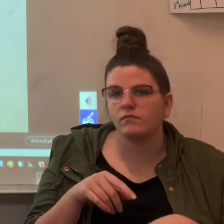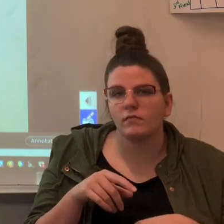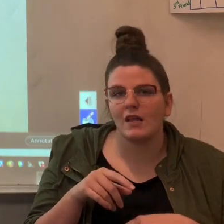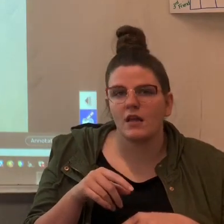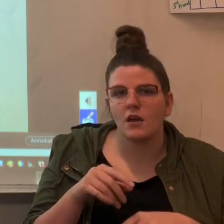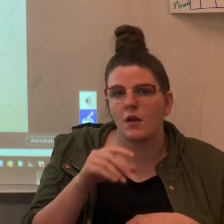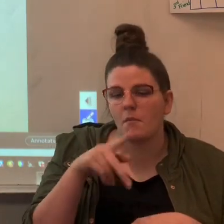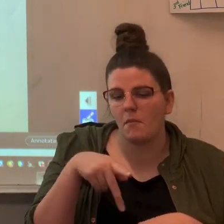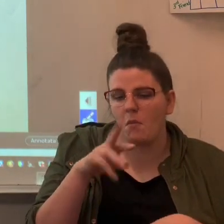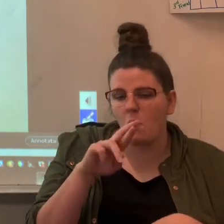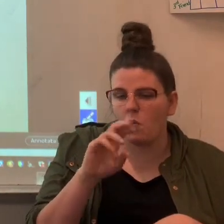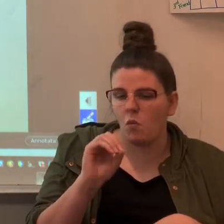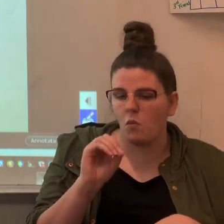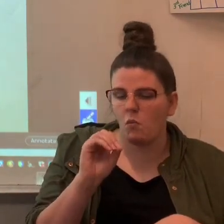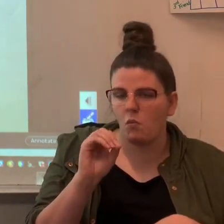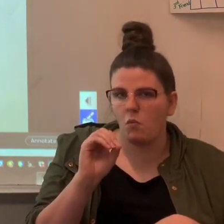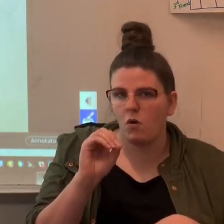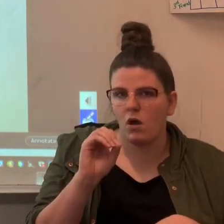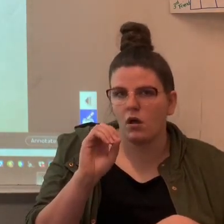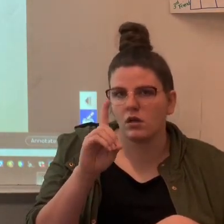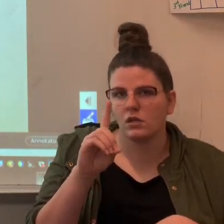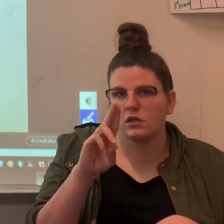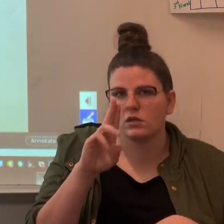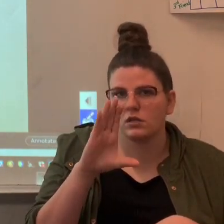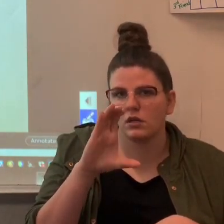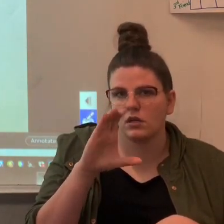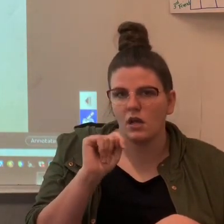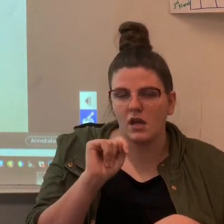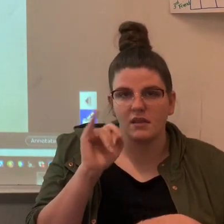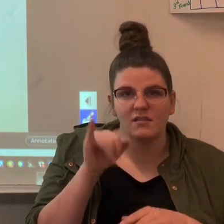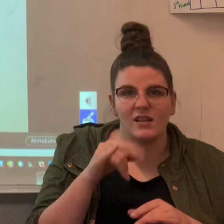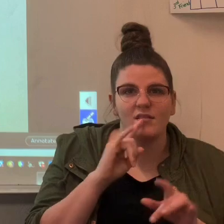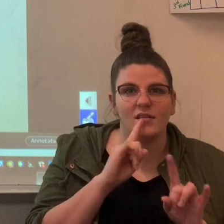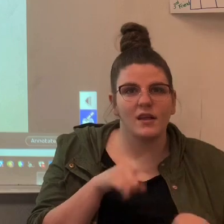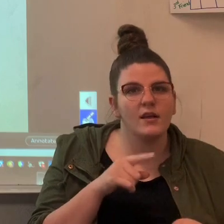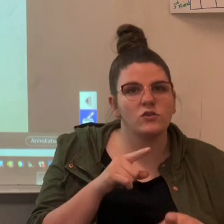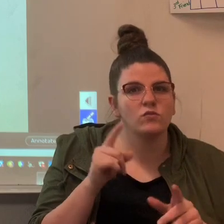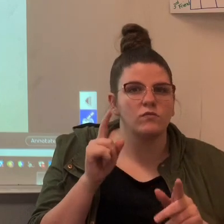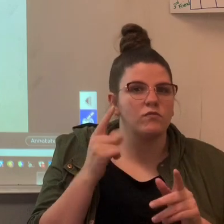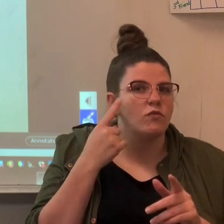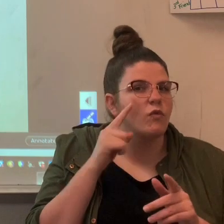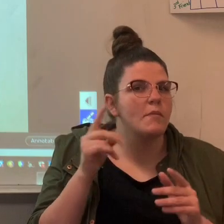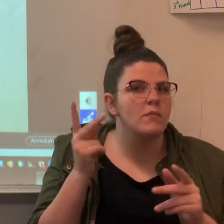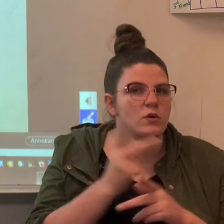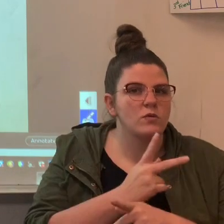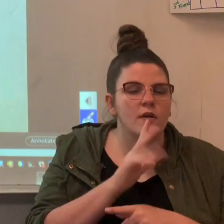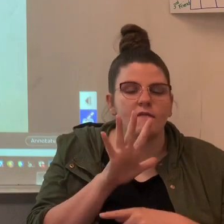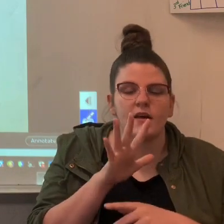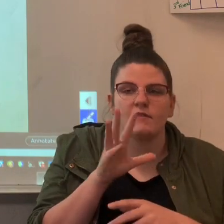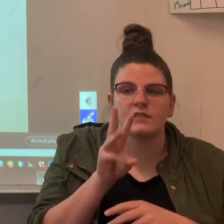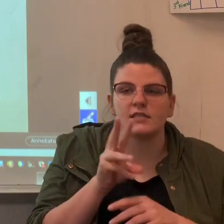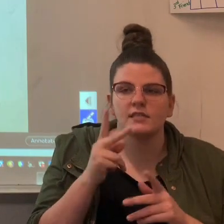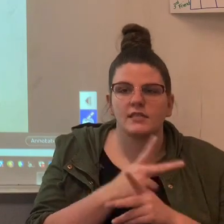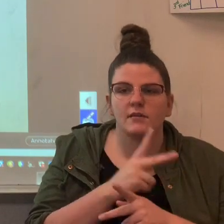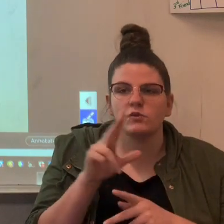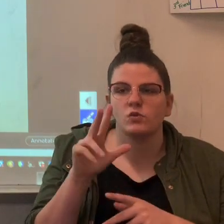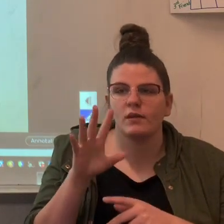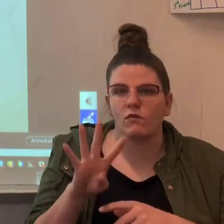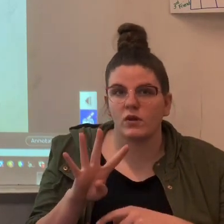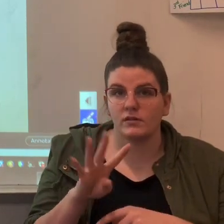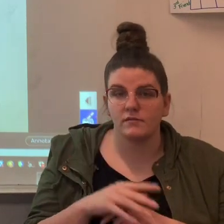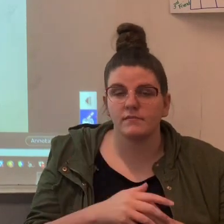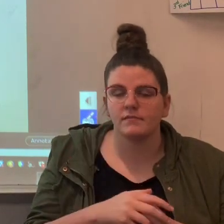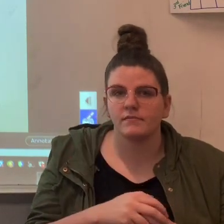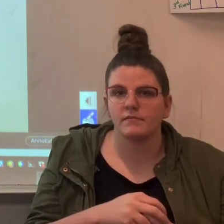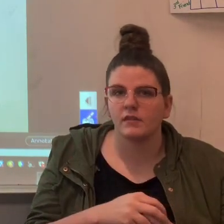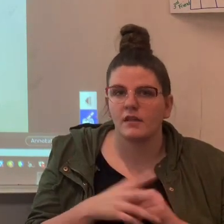that gave us already a product is the answer of multiplication. So we're taking 5, 6 times 3/4. Now